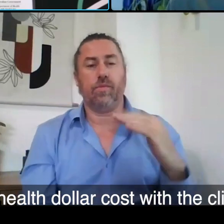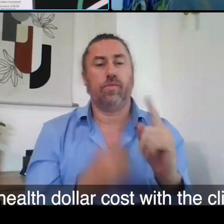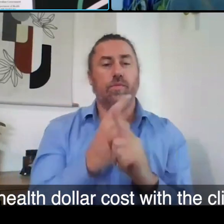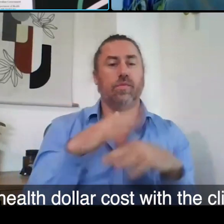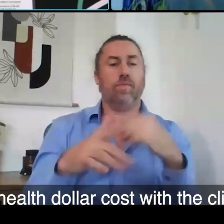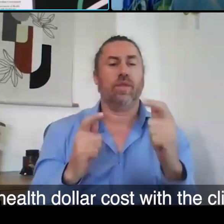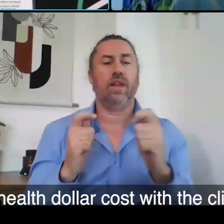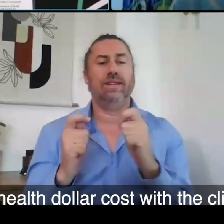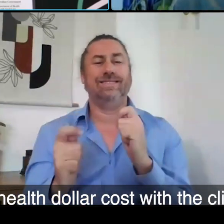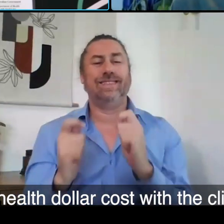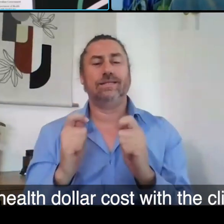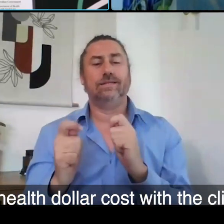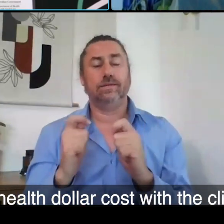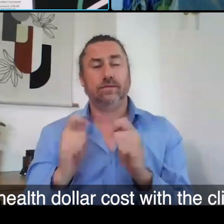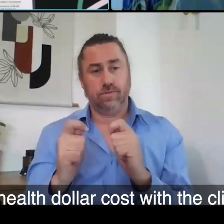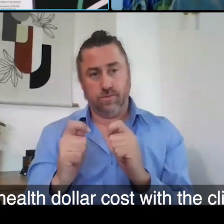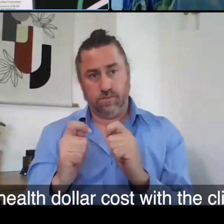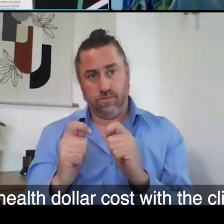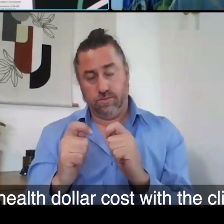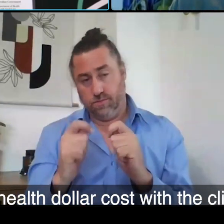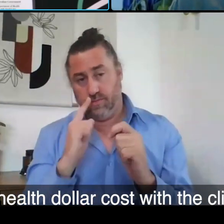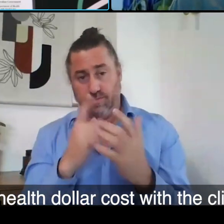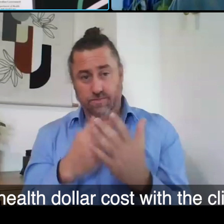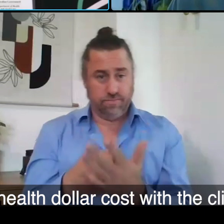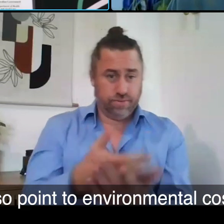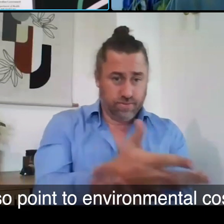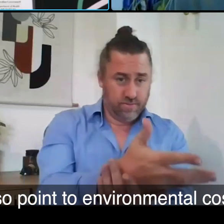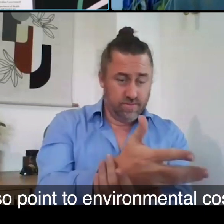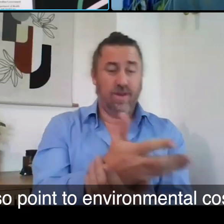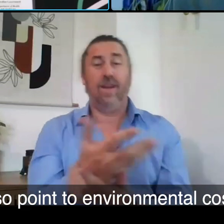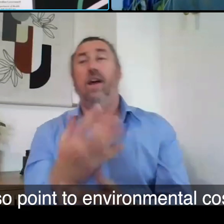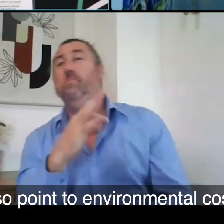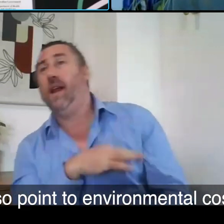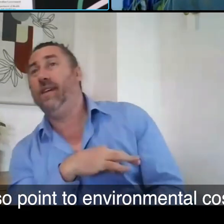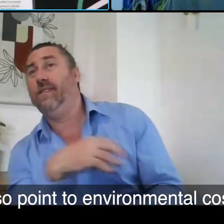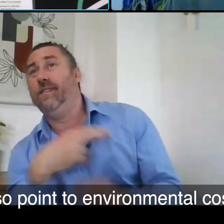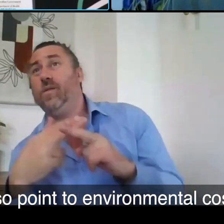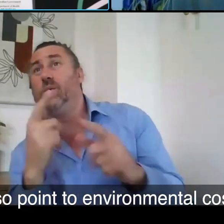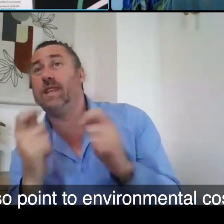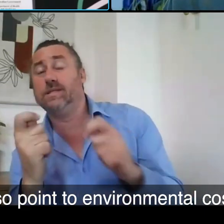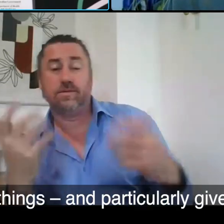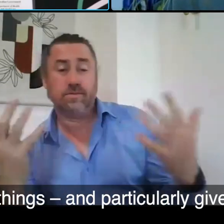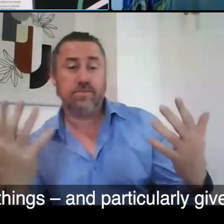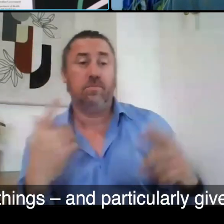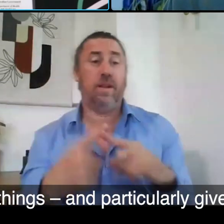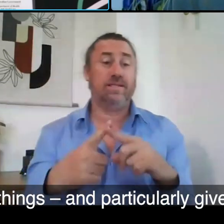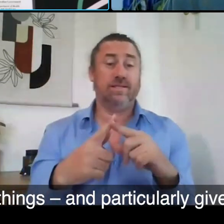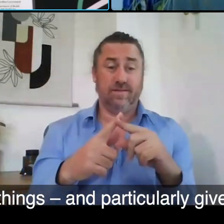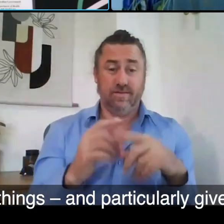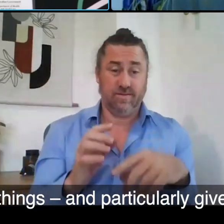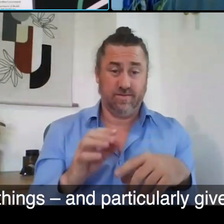whether the balancing the health dollar cost with the clinical benefit. I'd also point to environmental costs of those